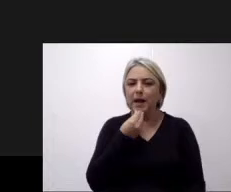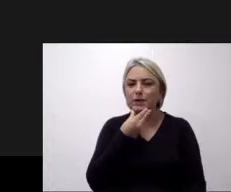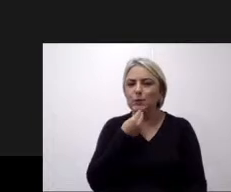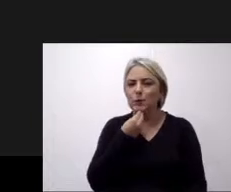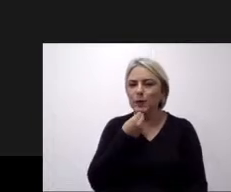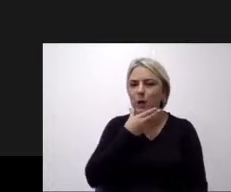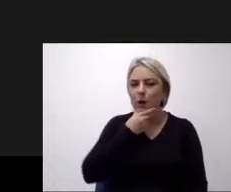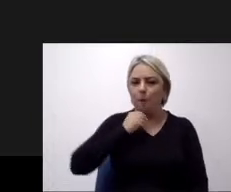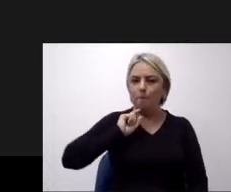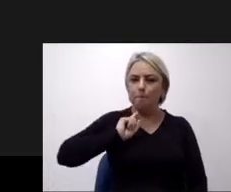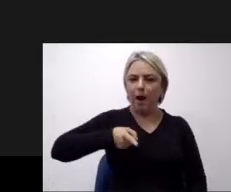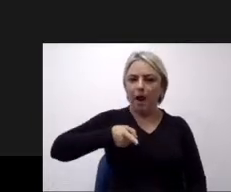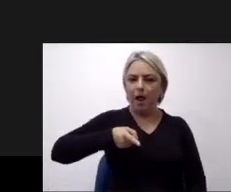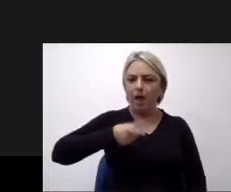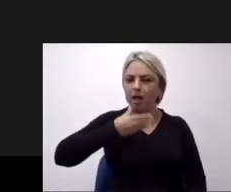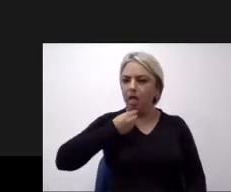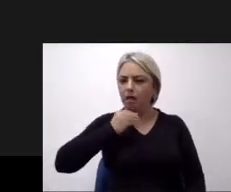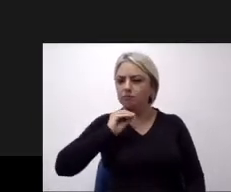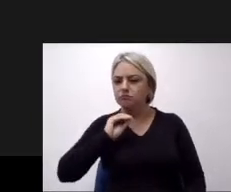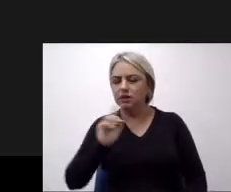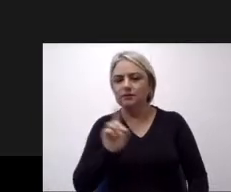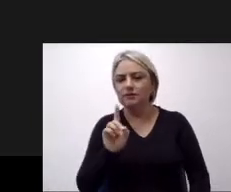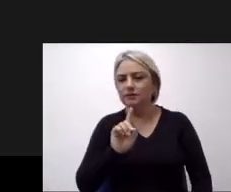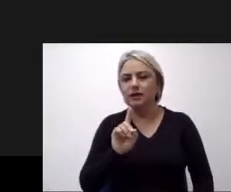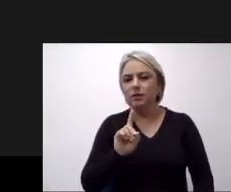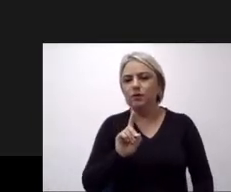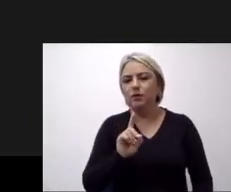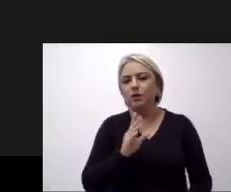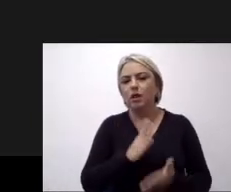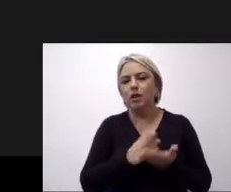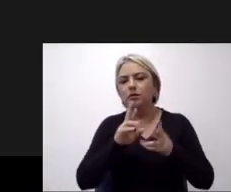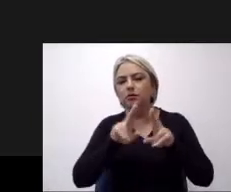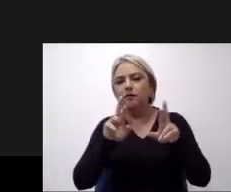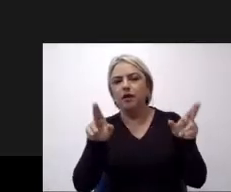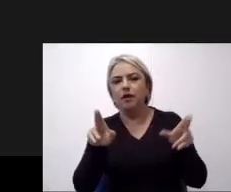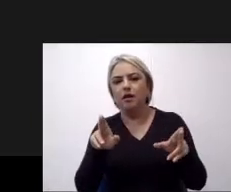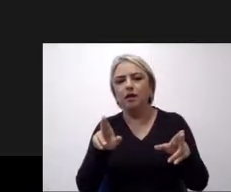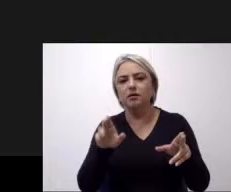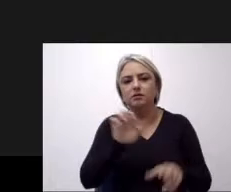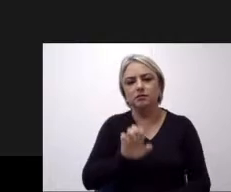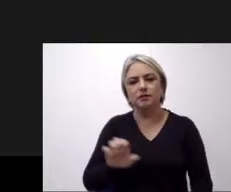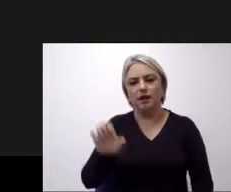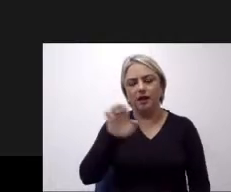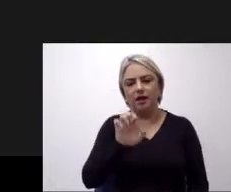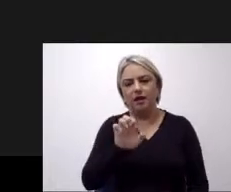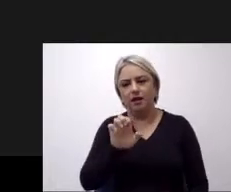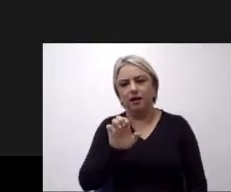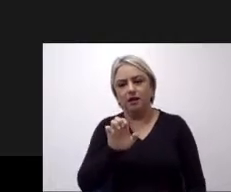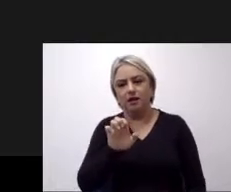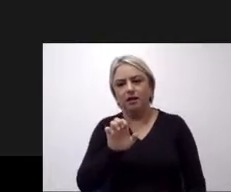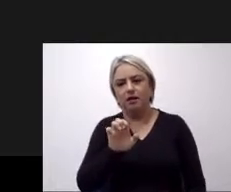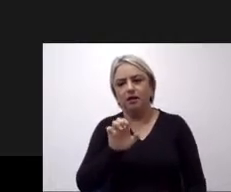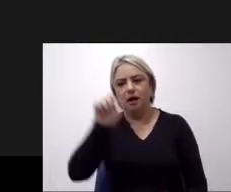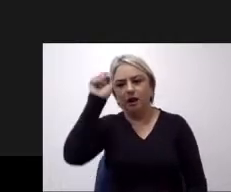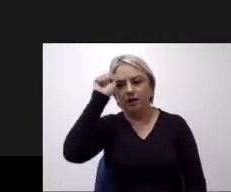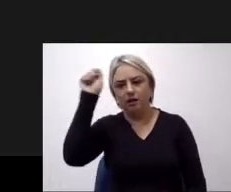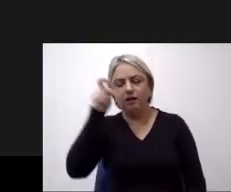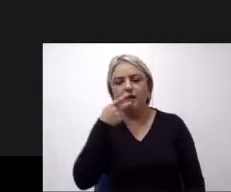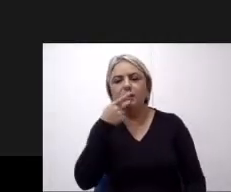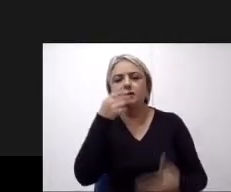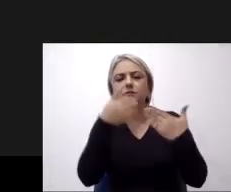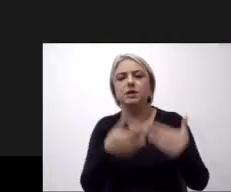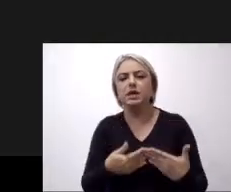in the different states. Helga Hernes even speaks of women-friendly